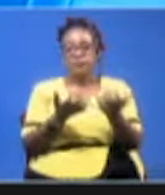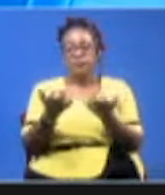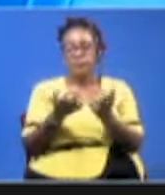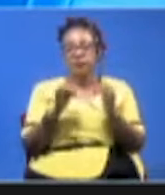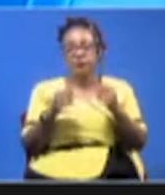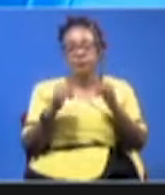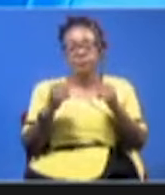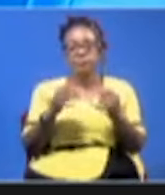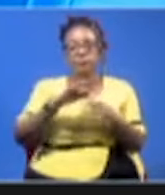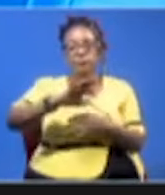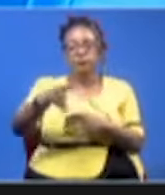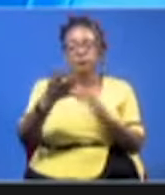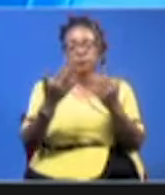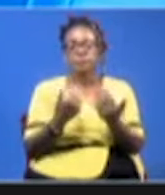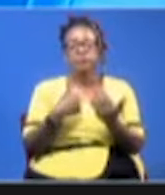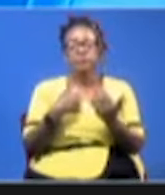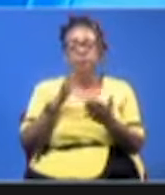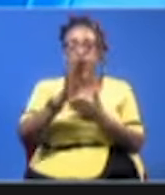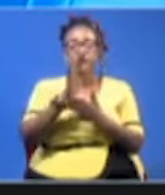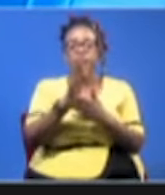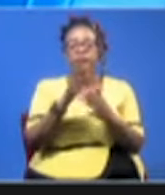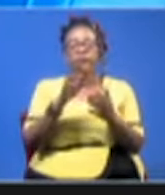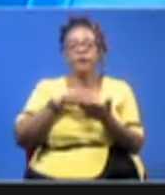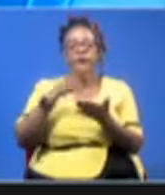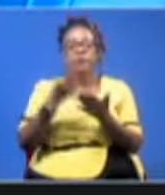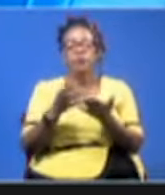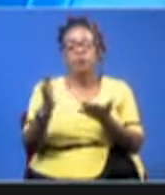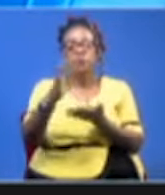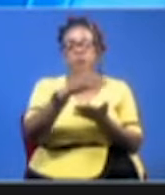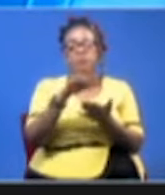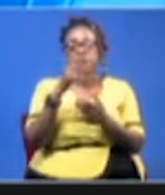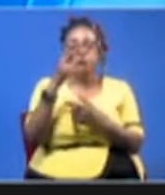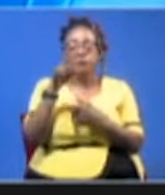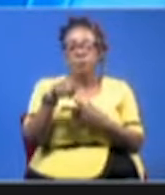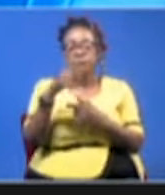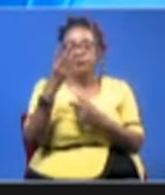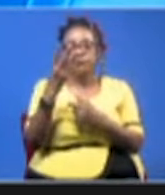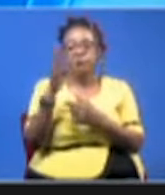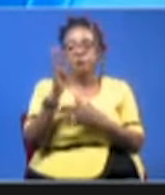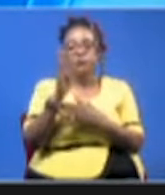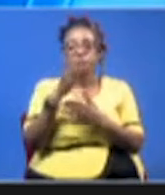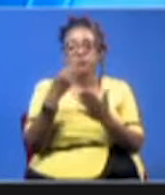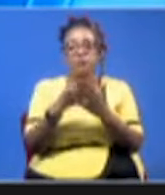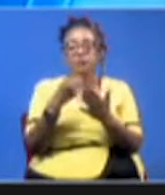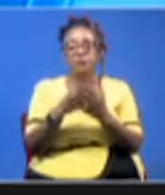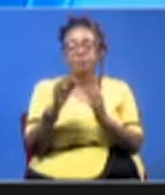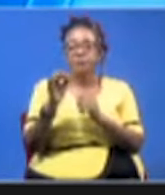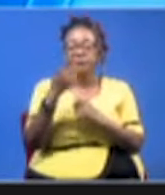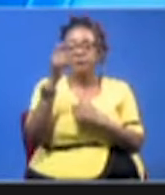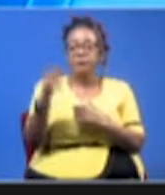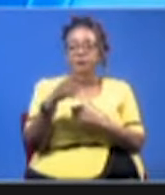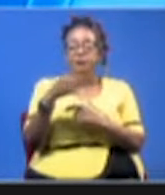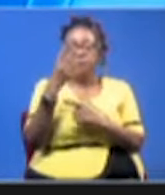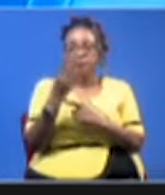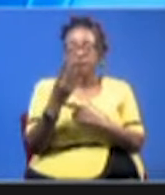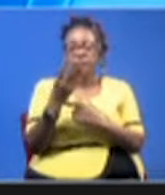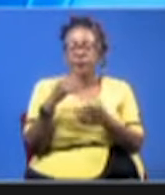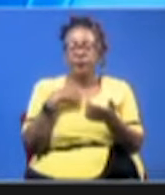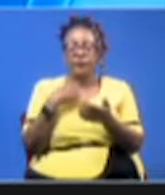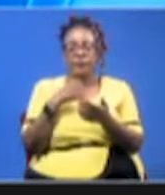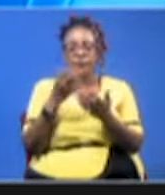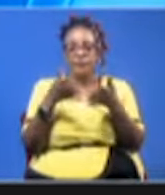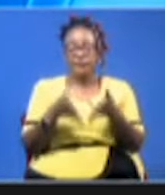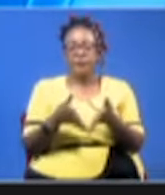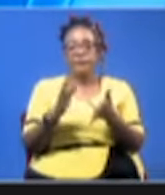And counties grew their on-source revenue collections by 2.47 billion shillings in the first 3 months of the current financial year,